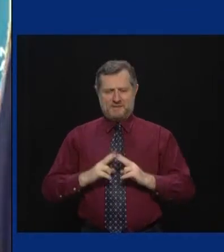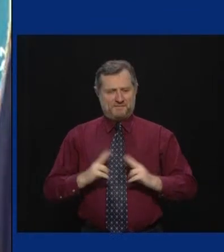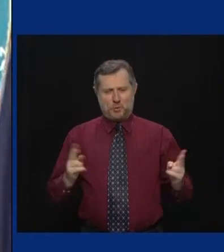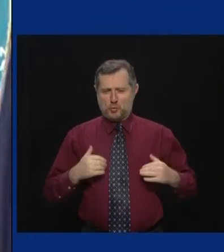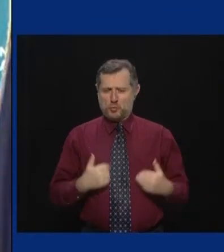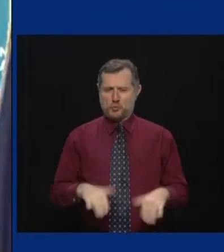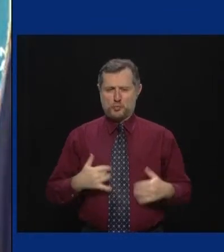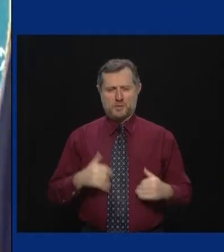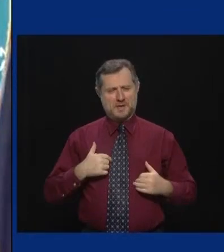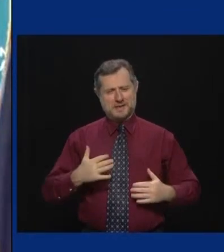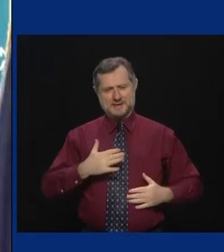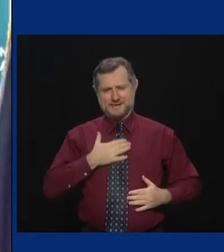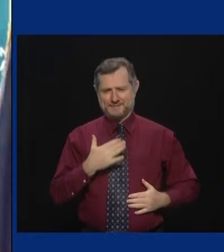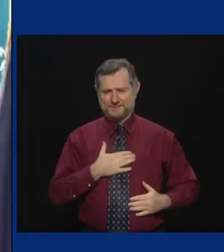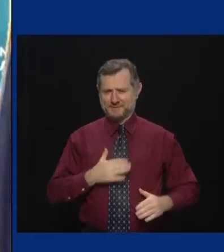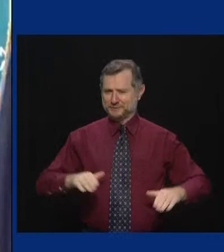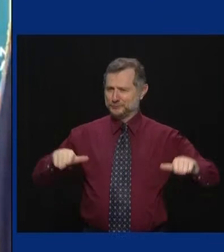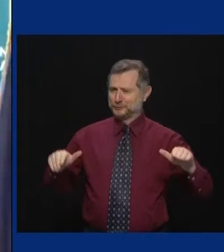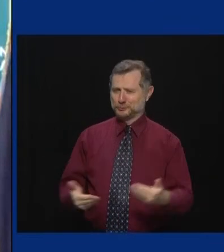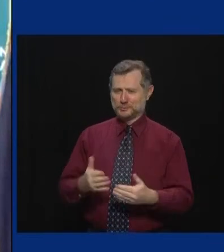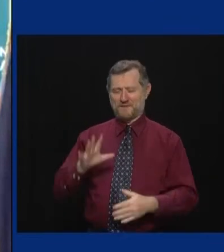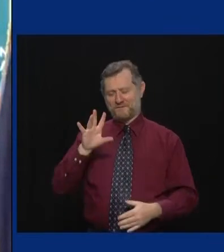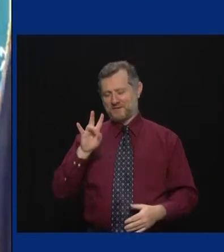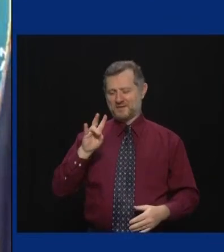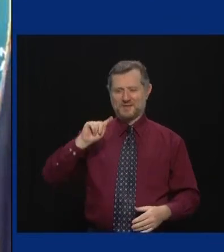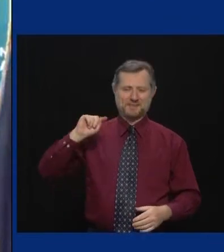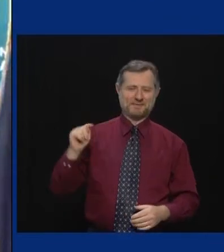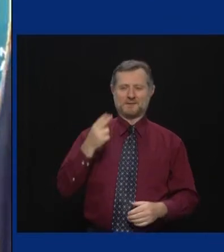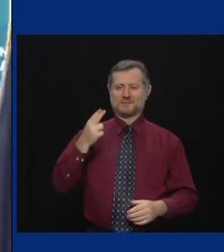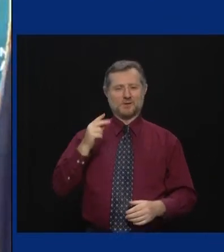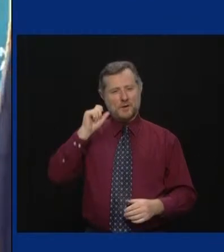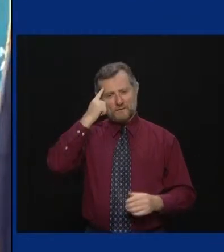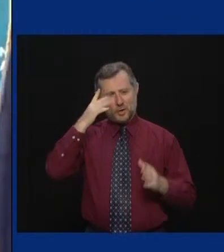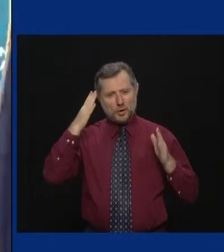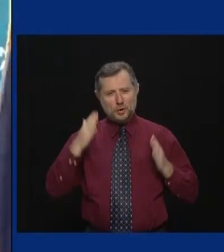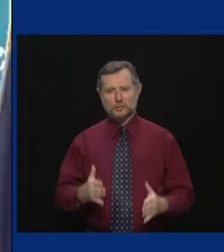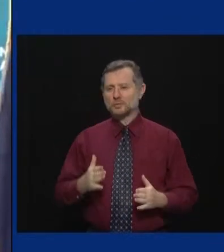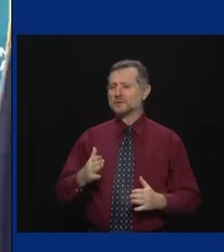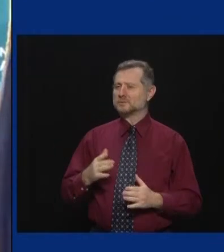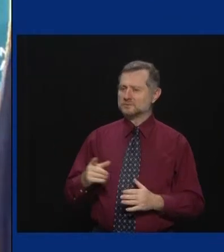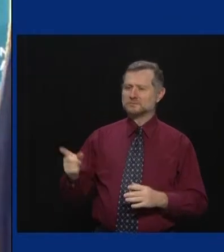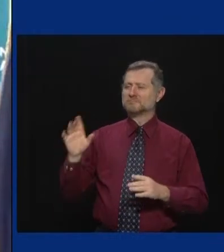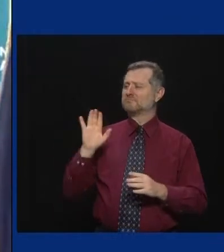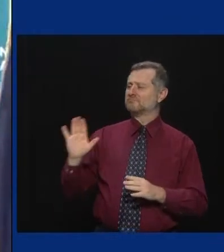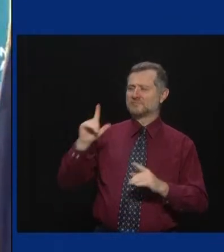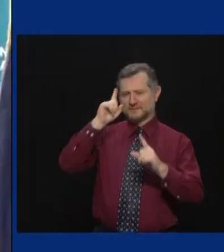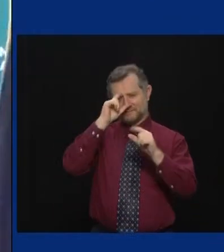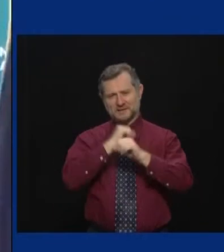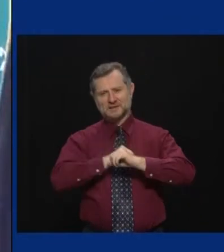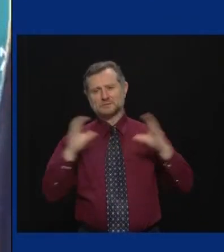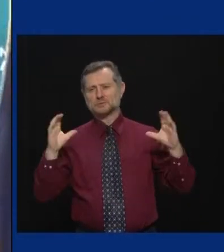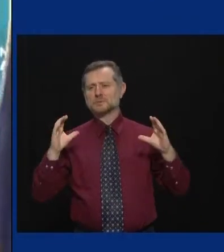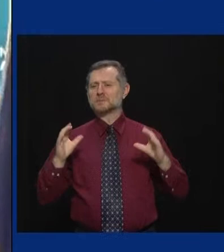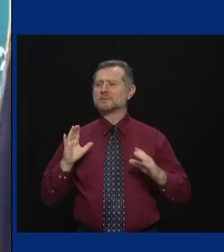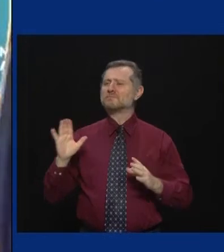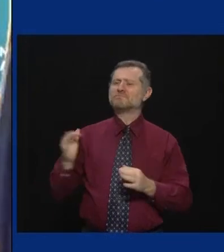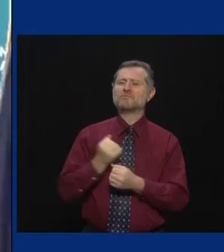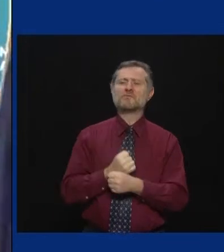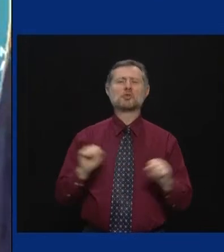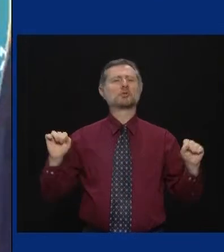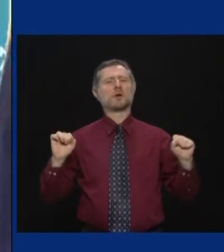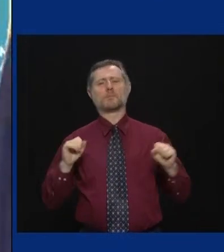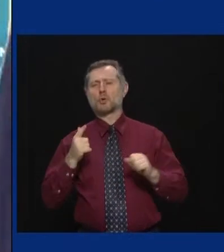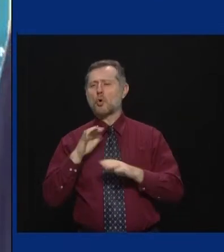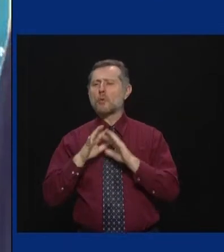57th governor, the leader of the state's ambitious and visionary plans for a carbon-free energy system, a tremendous supporter